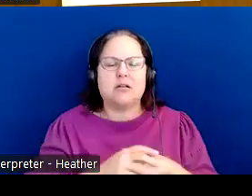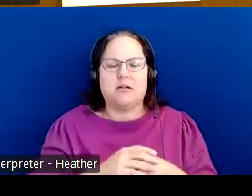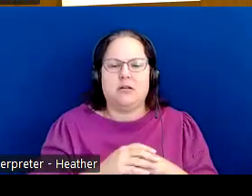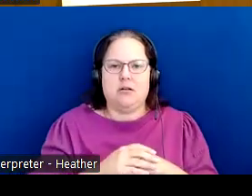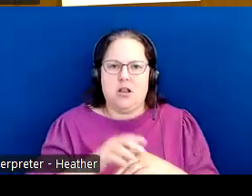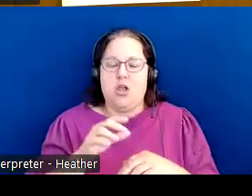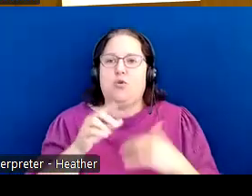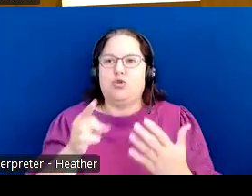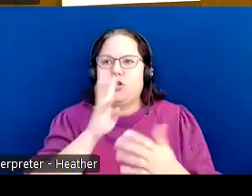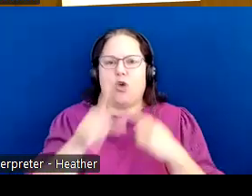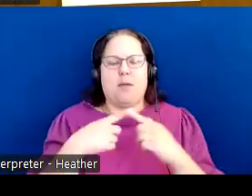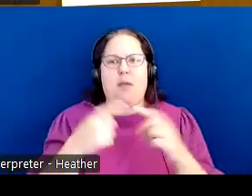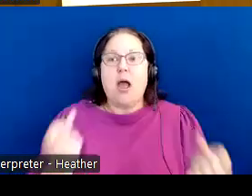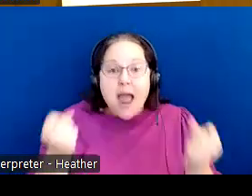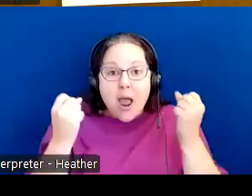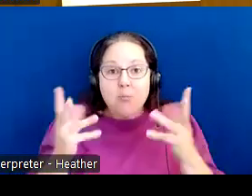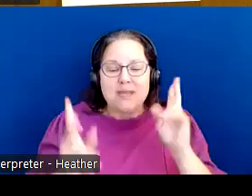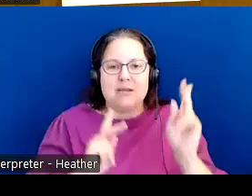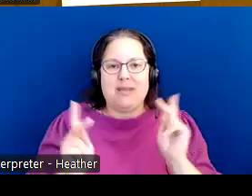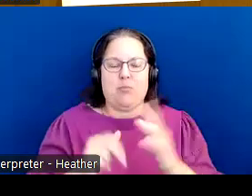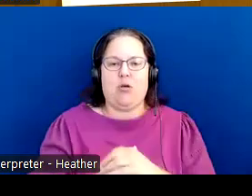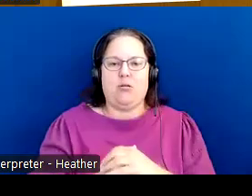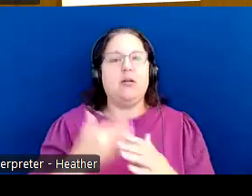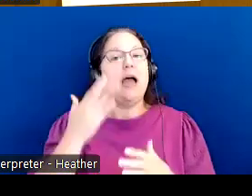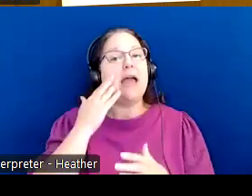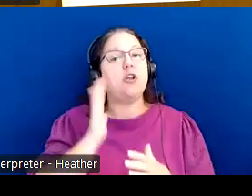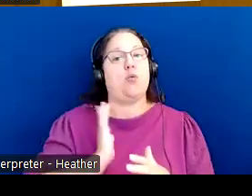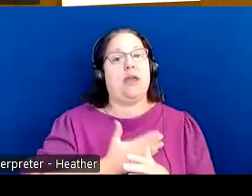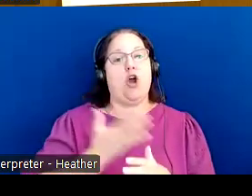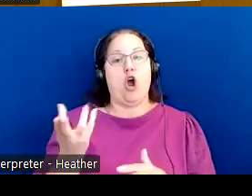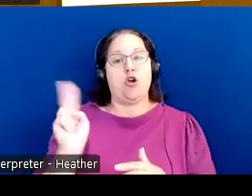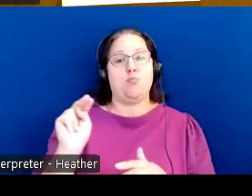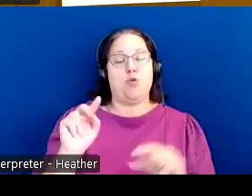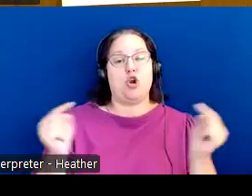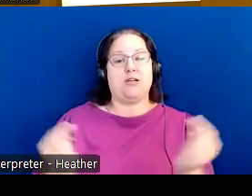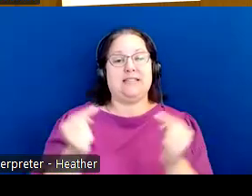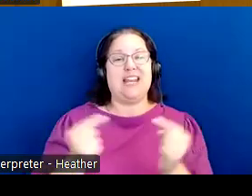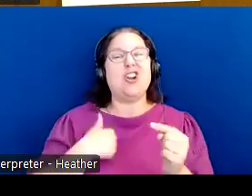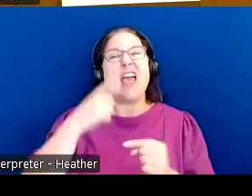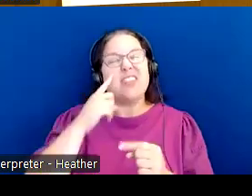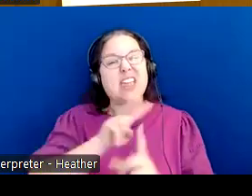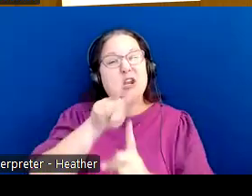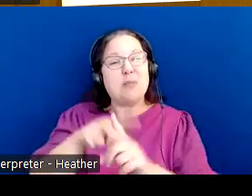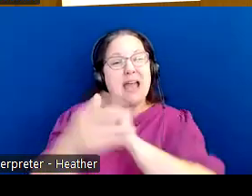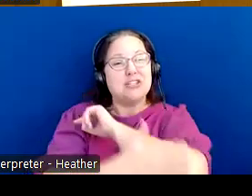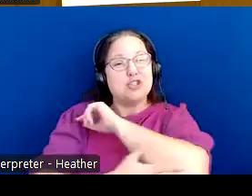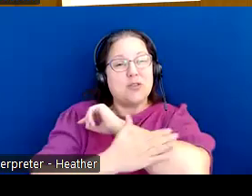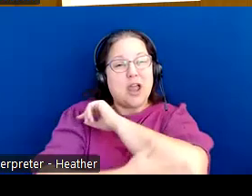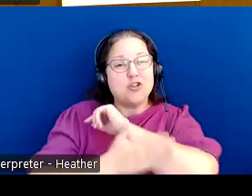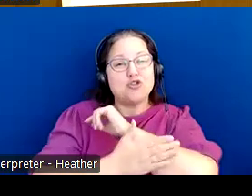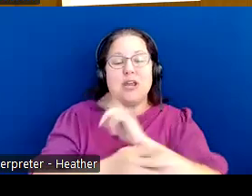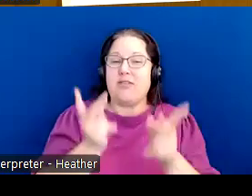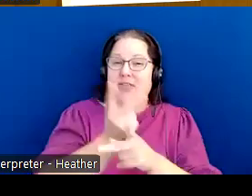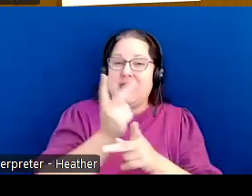talking about how many people this affects. I know at our burn center, and I think this is true nationwide, a lot of our care has shifted